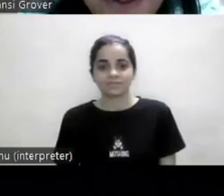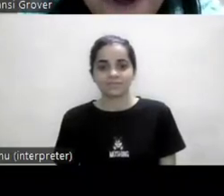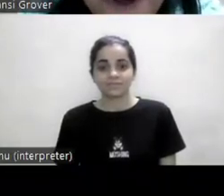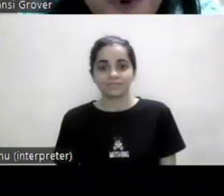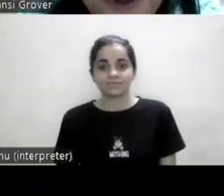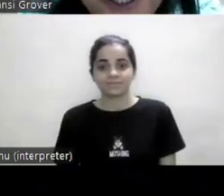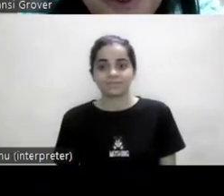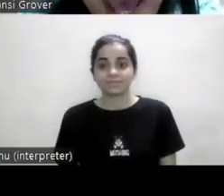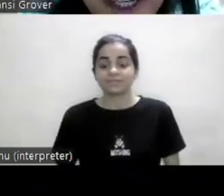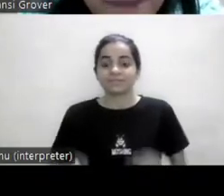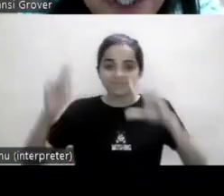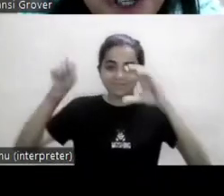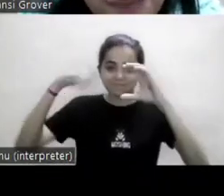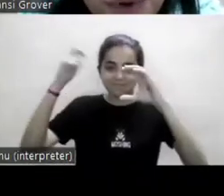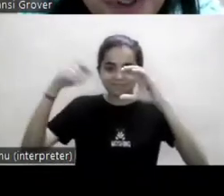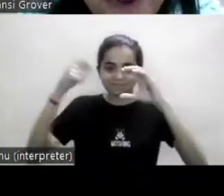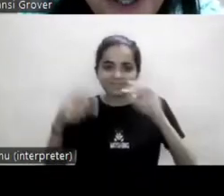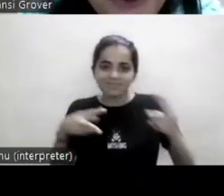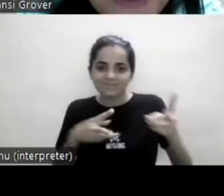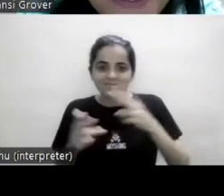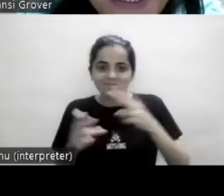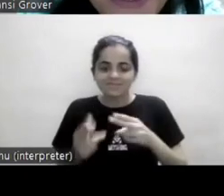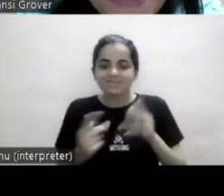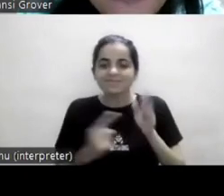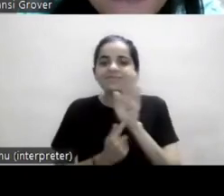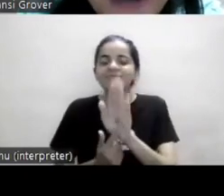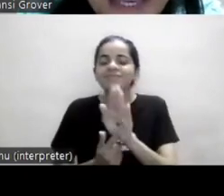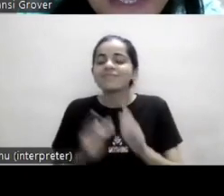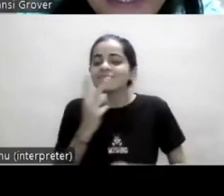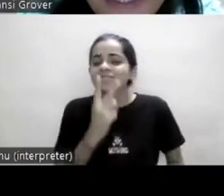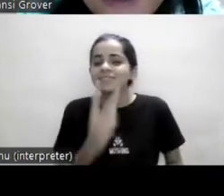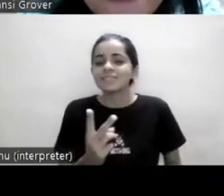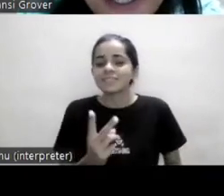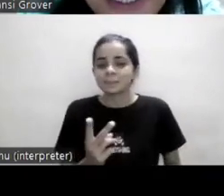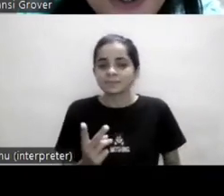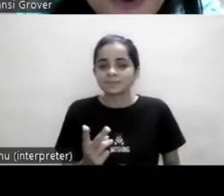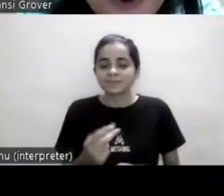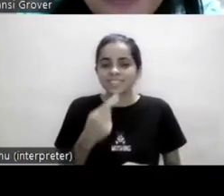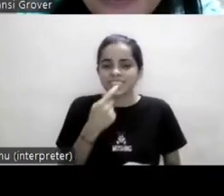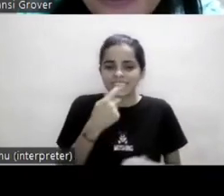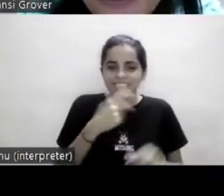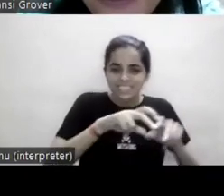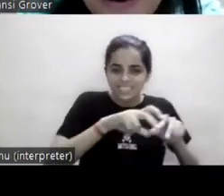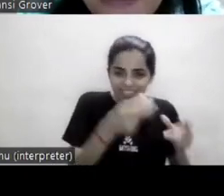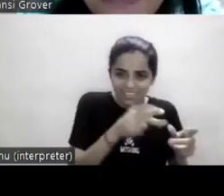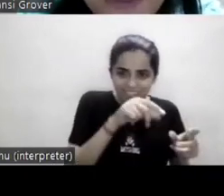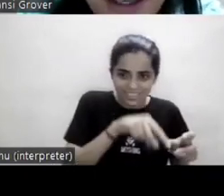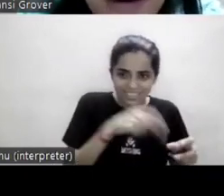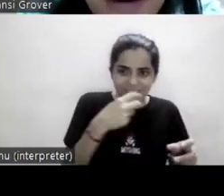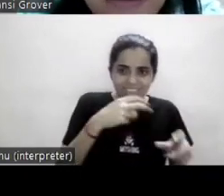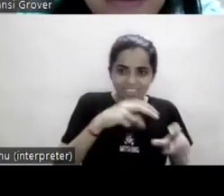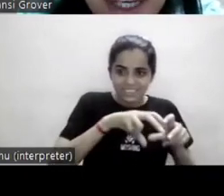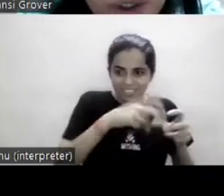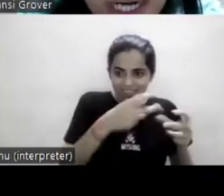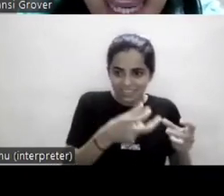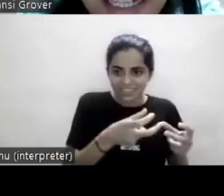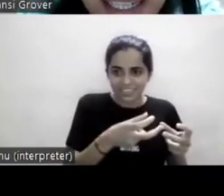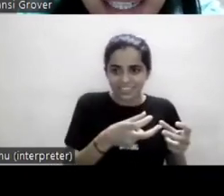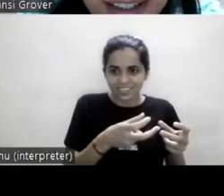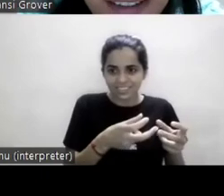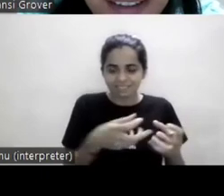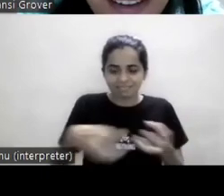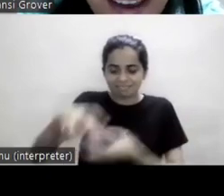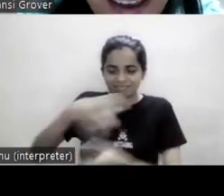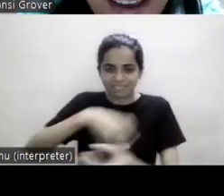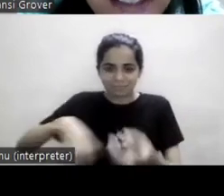So now the film goes into animation mode, where you see the fried egg and spaghetti hoops, they are